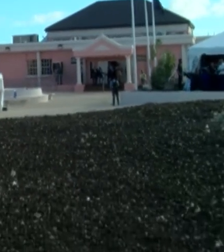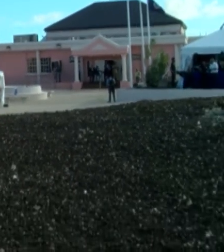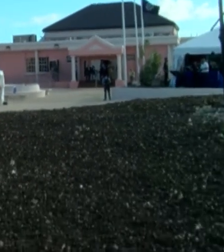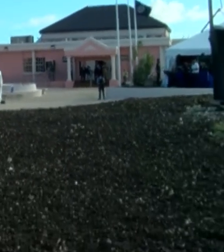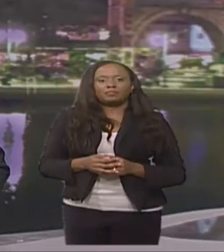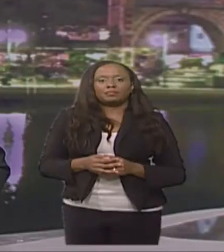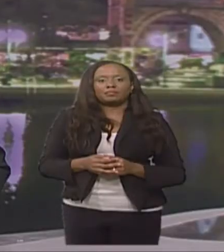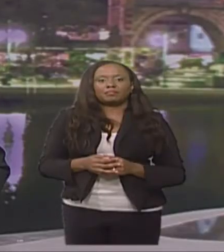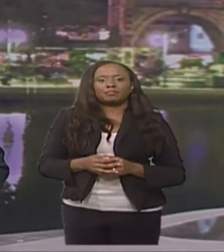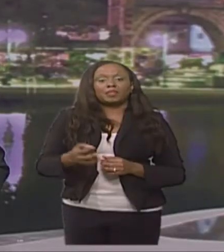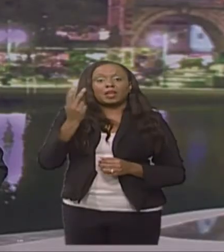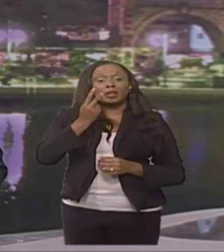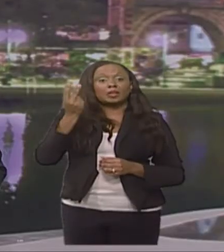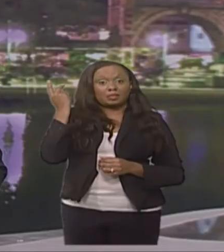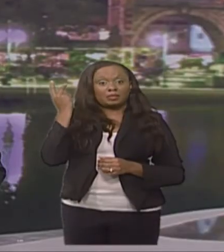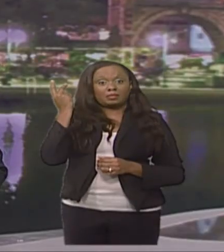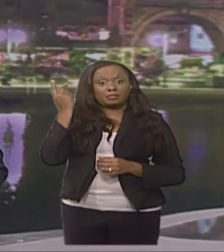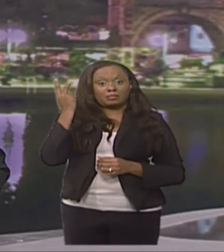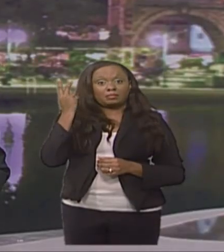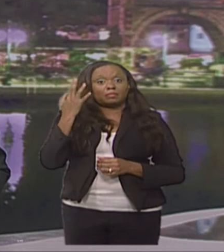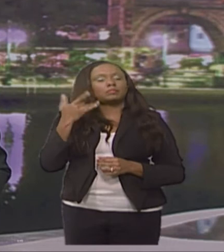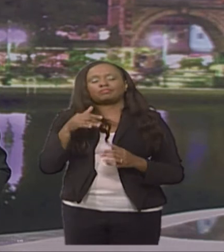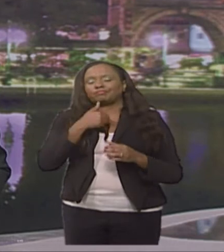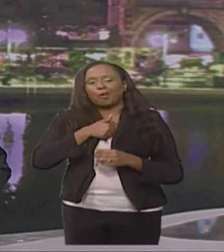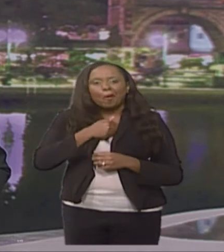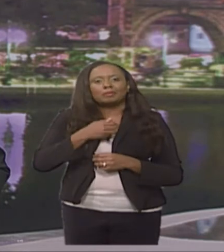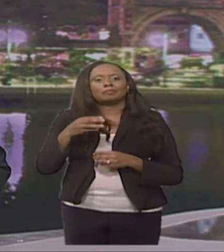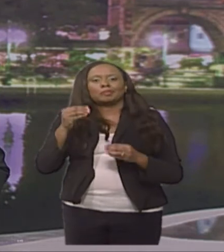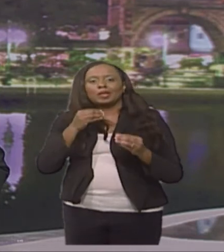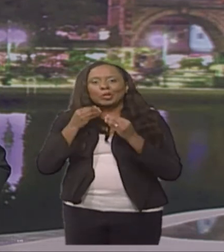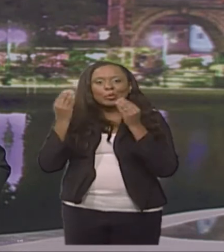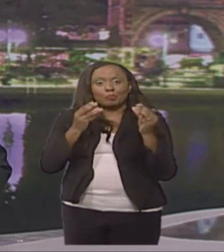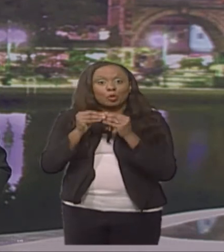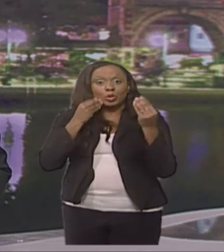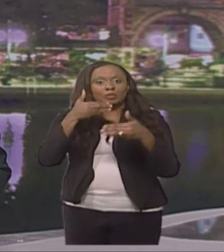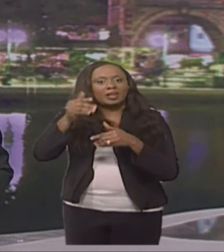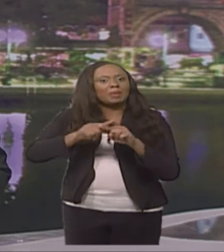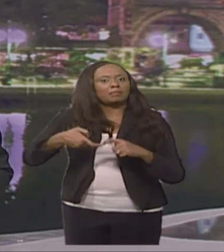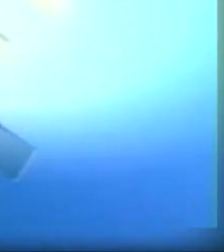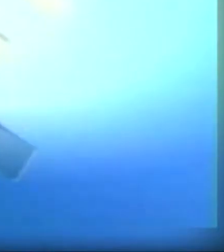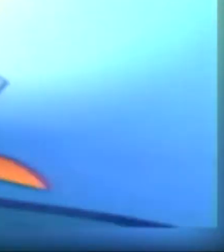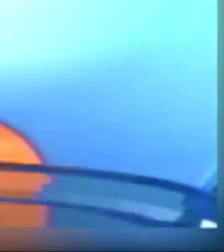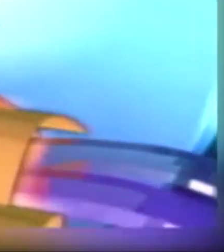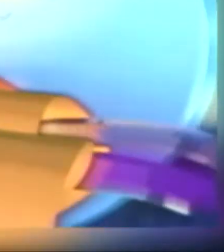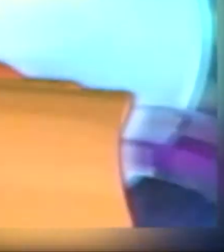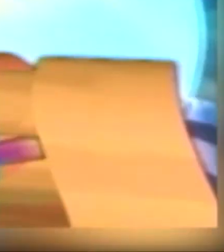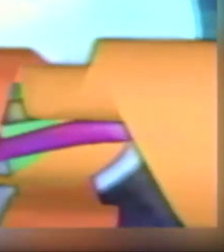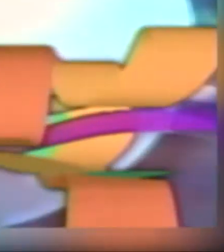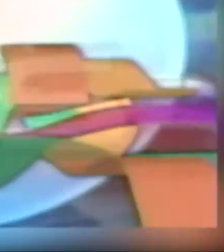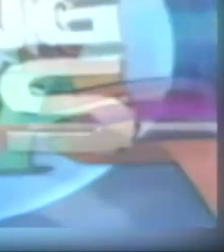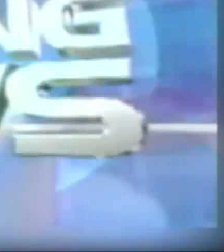CBC News. Thanks so much, Lisa. Well, we take a pause here, but still to come, the reason for a sewage spill at a Christchurch school.